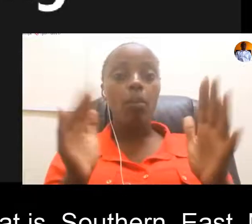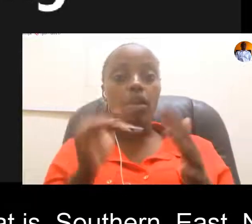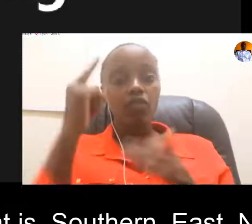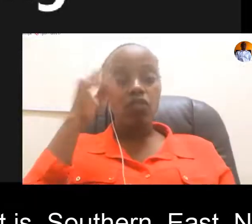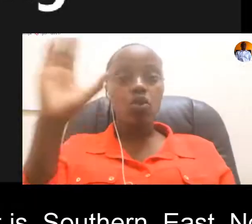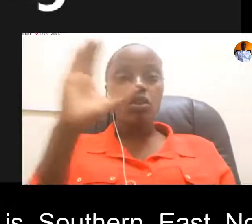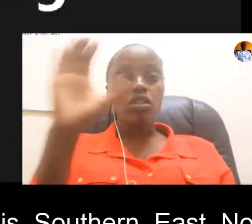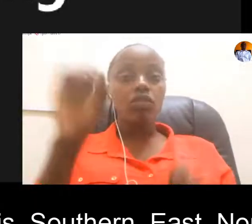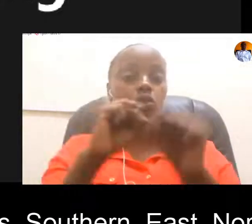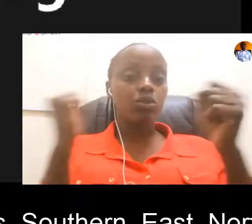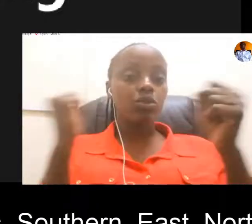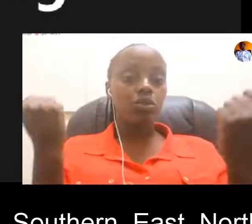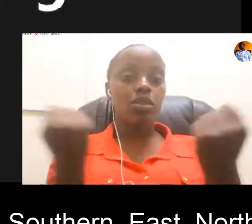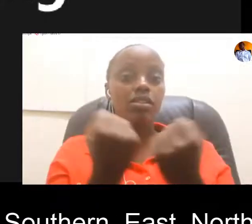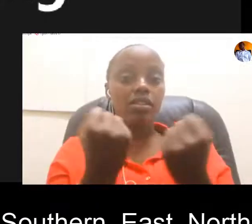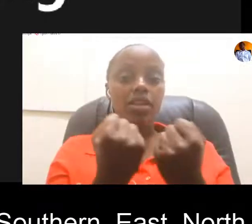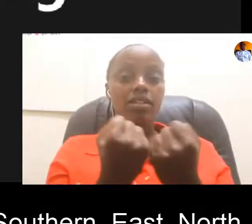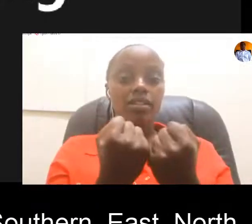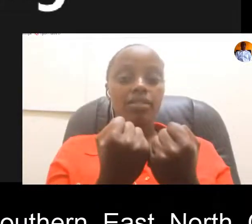society